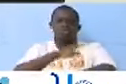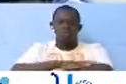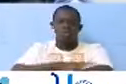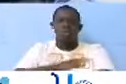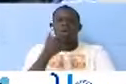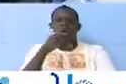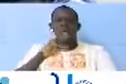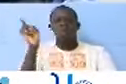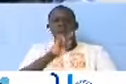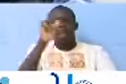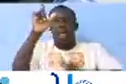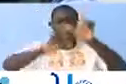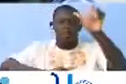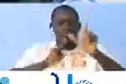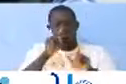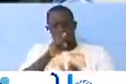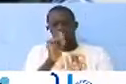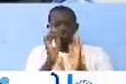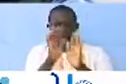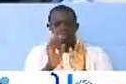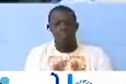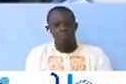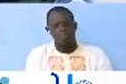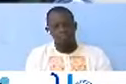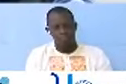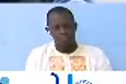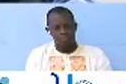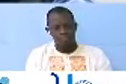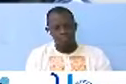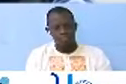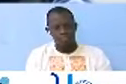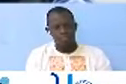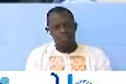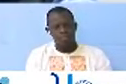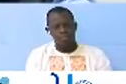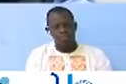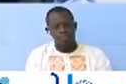level did you reach? It had a level of Fana Jumaro.